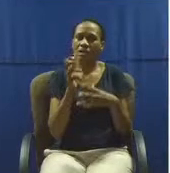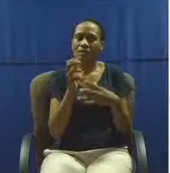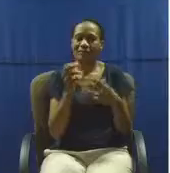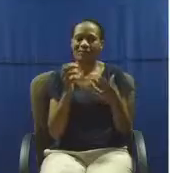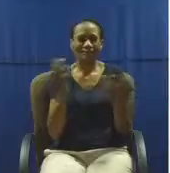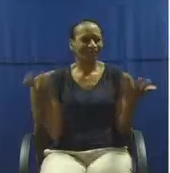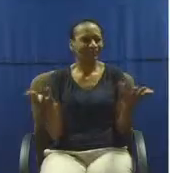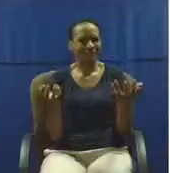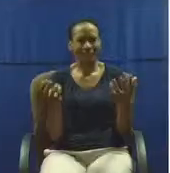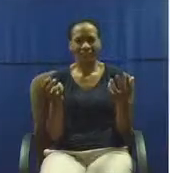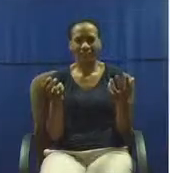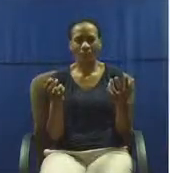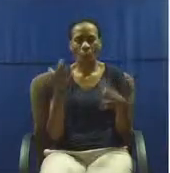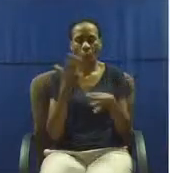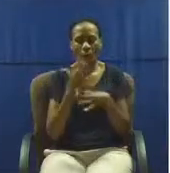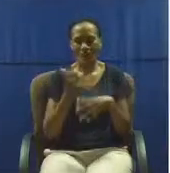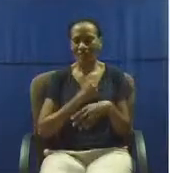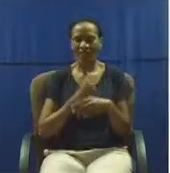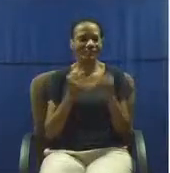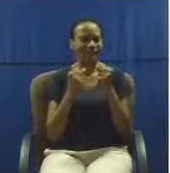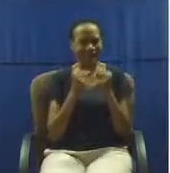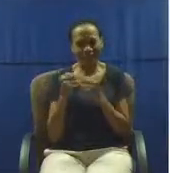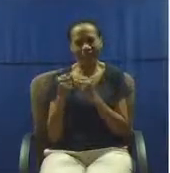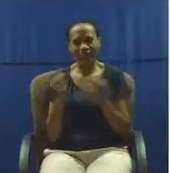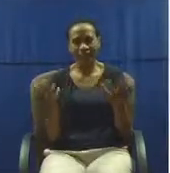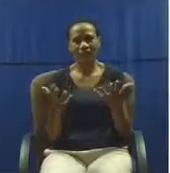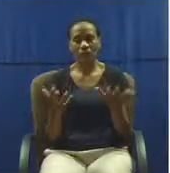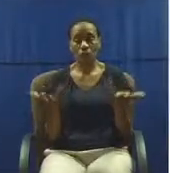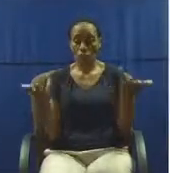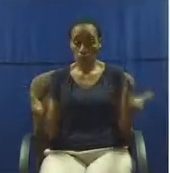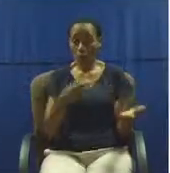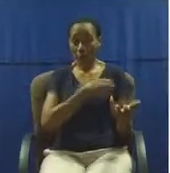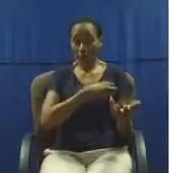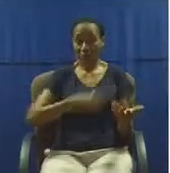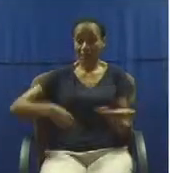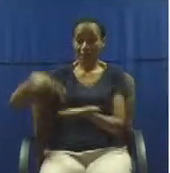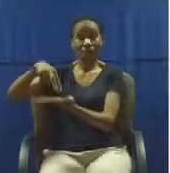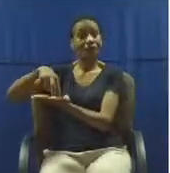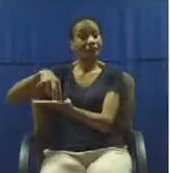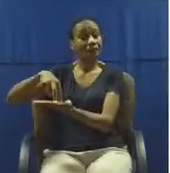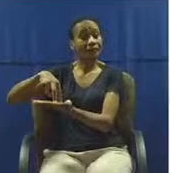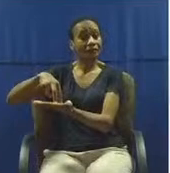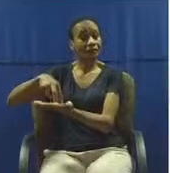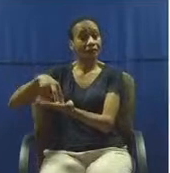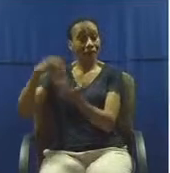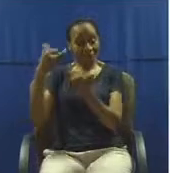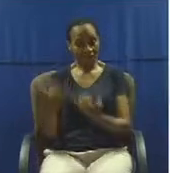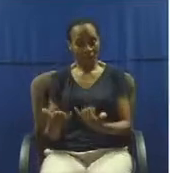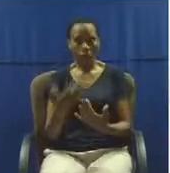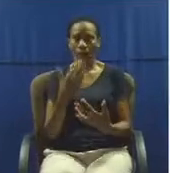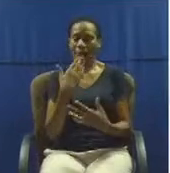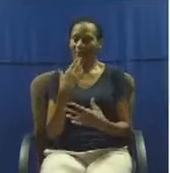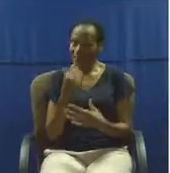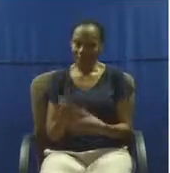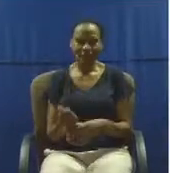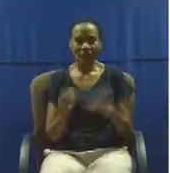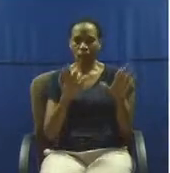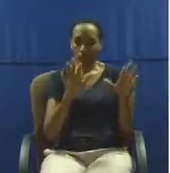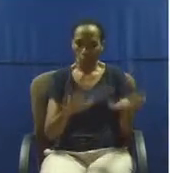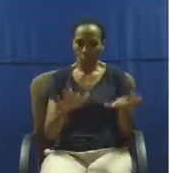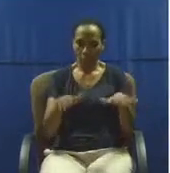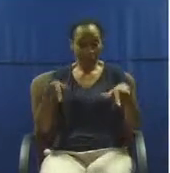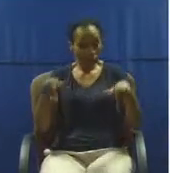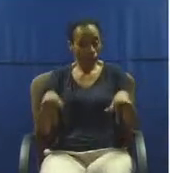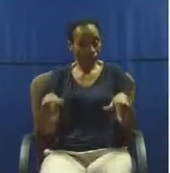disrupts everything we're trying to do here. The President is on the floor right now. May I request order in the